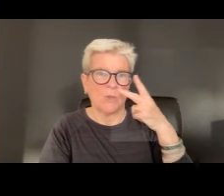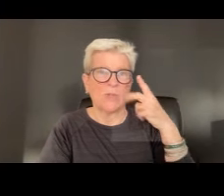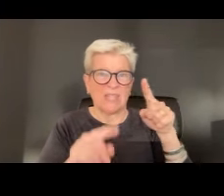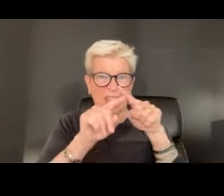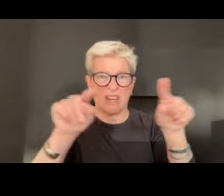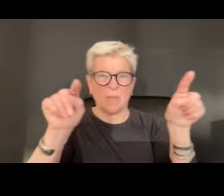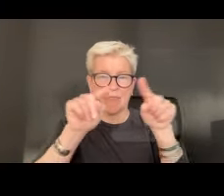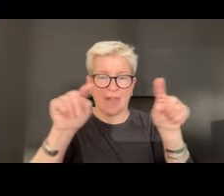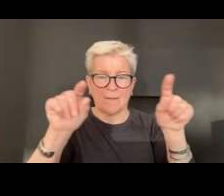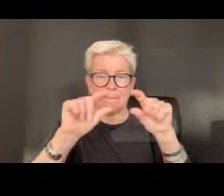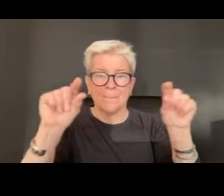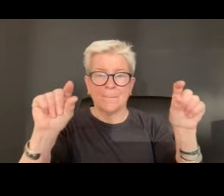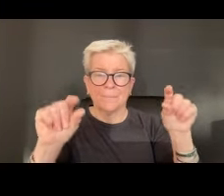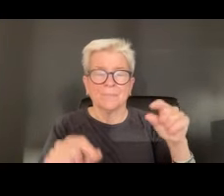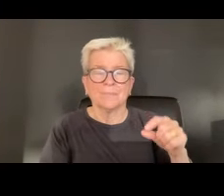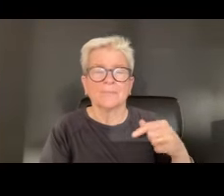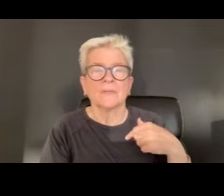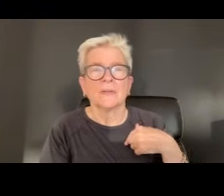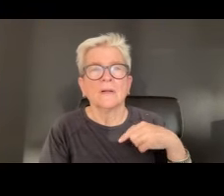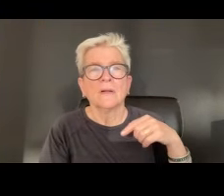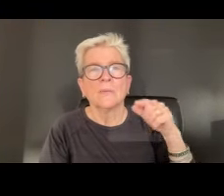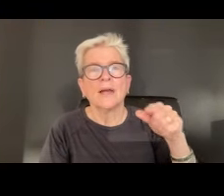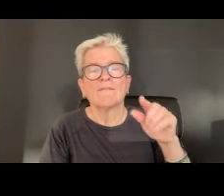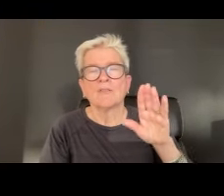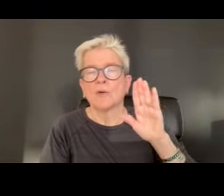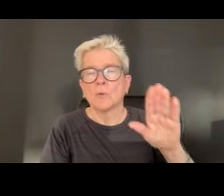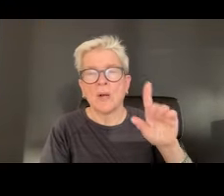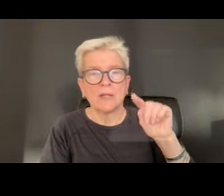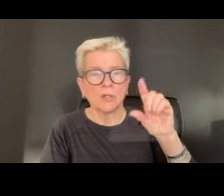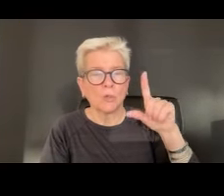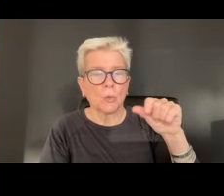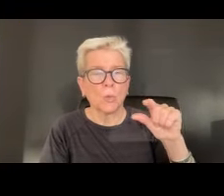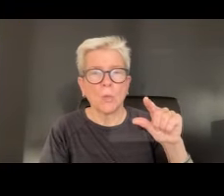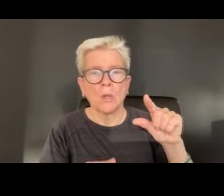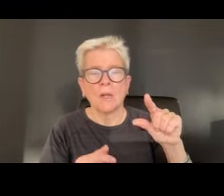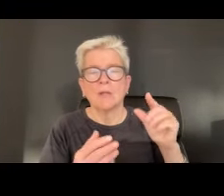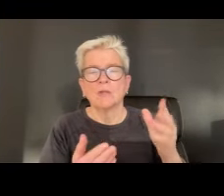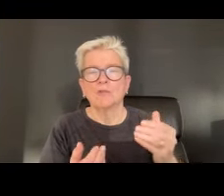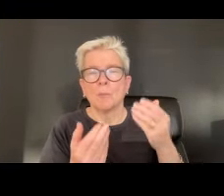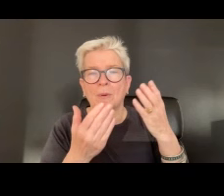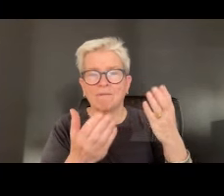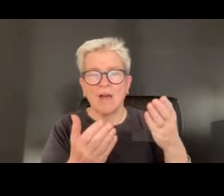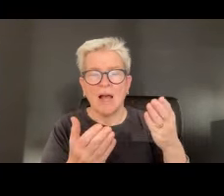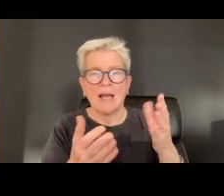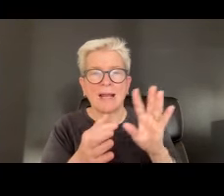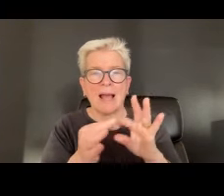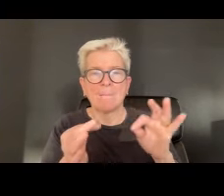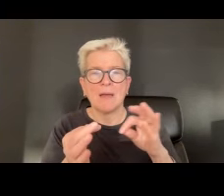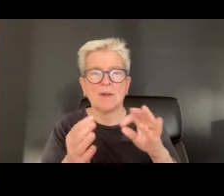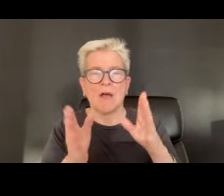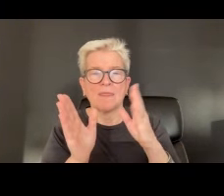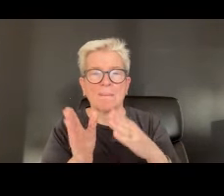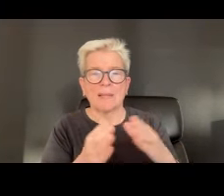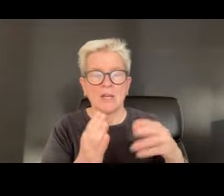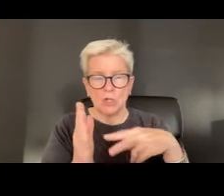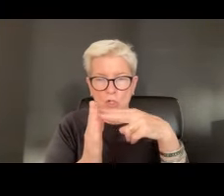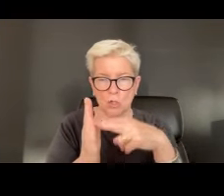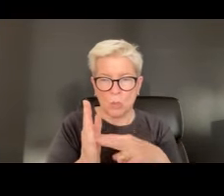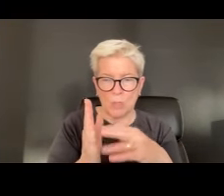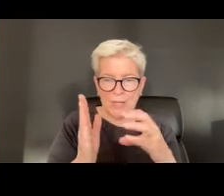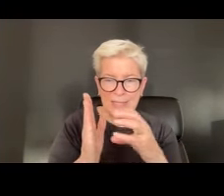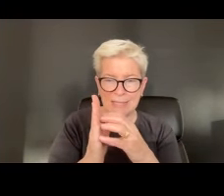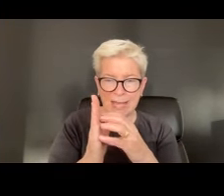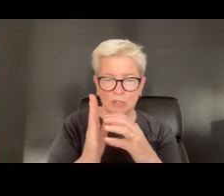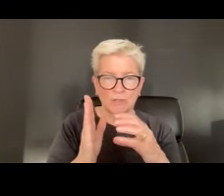a really cutting edge type tool for providing comment on the plan directly. You can read different sections of the plan at that website